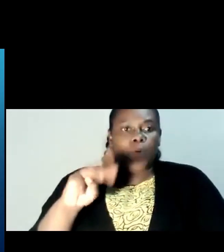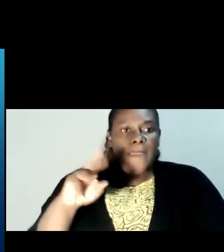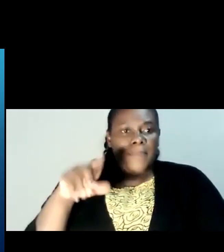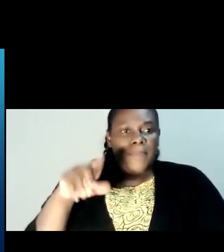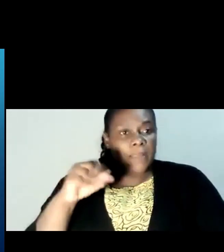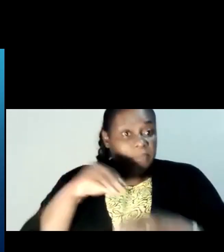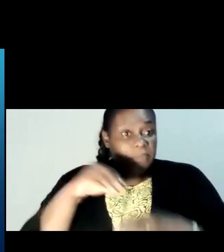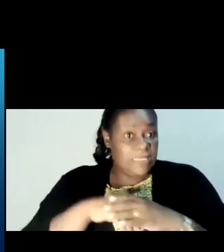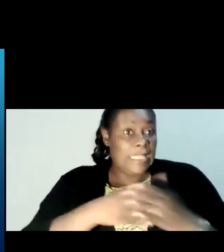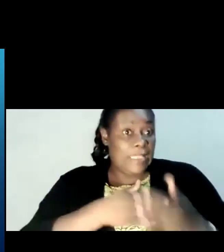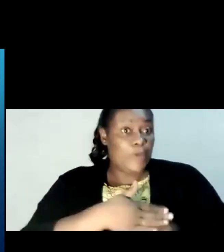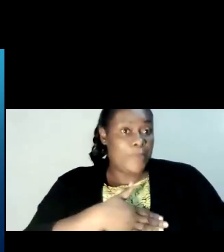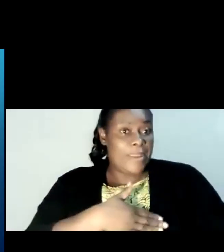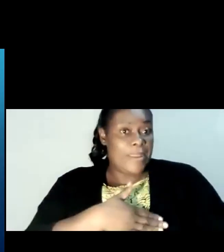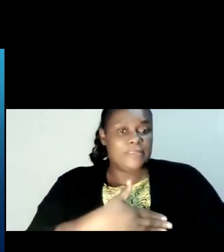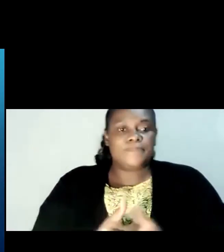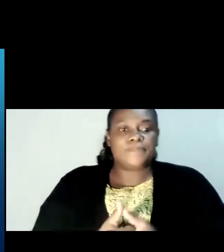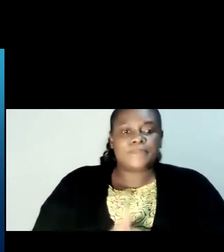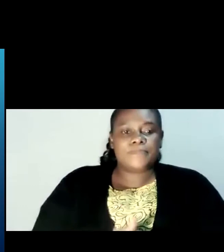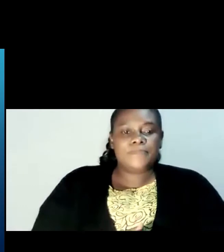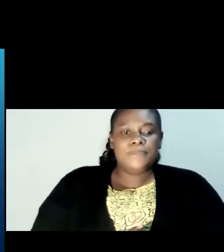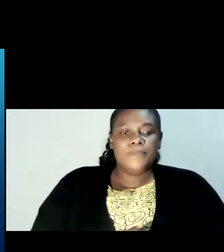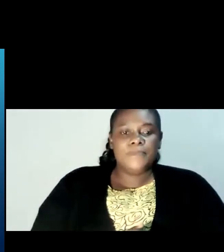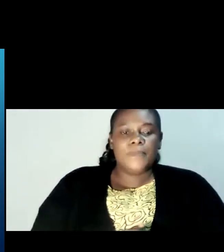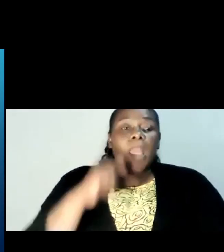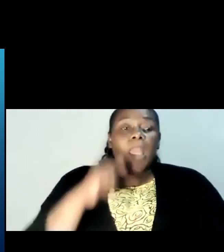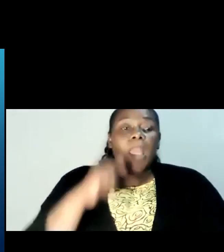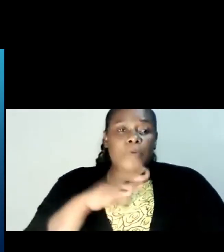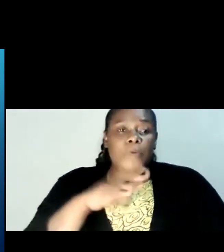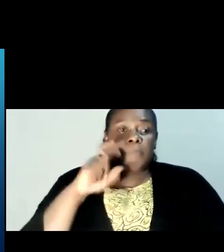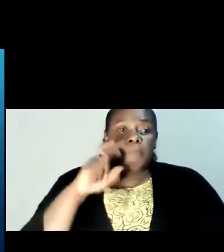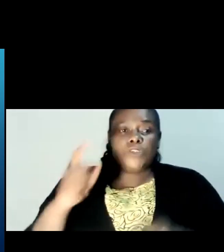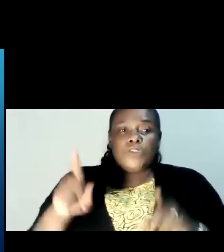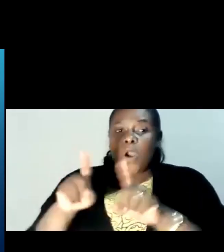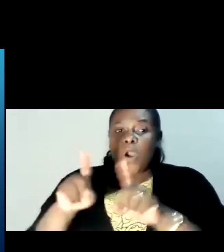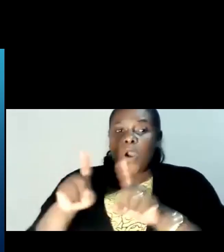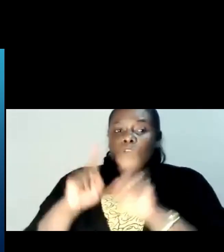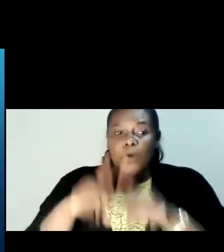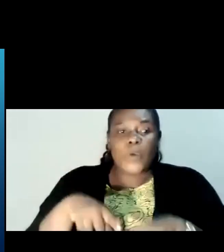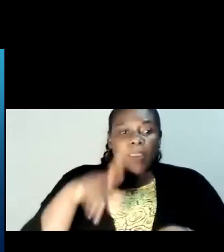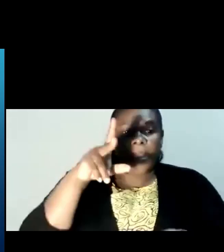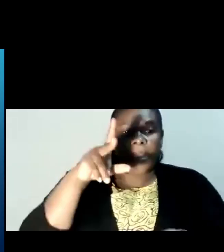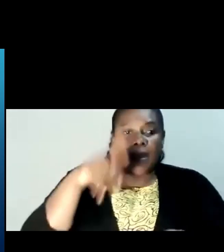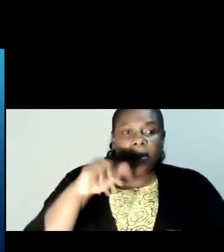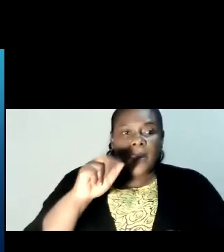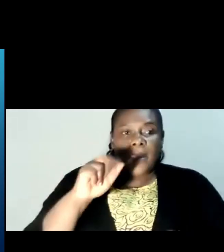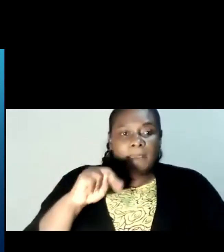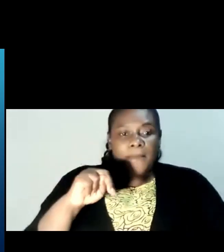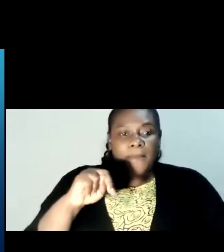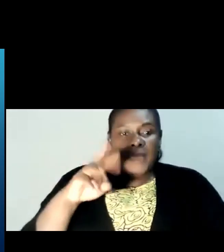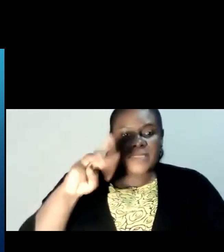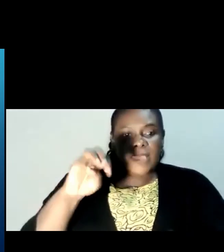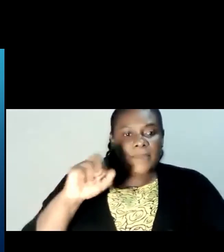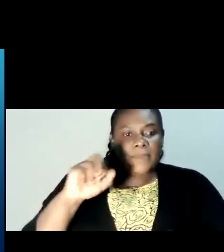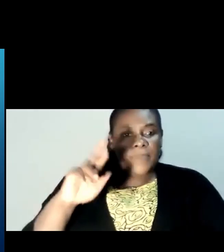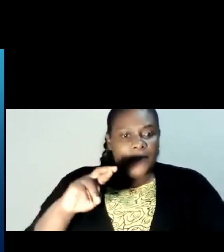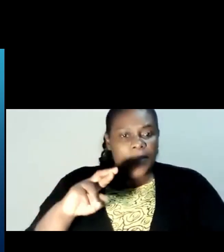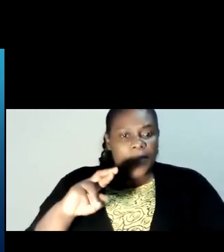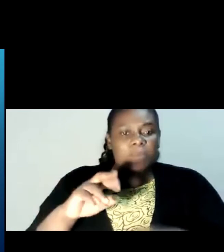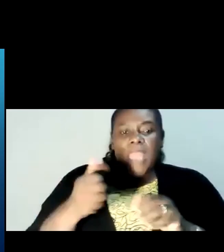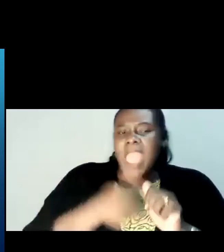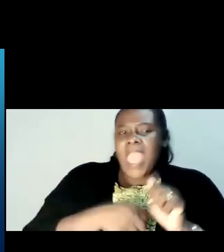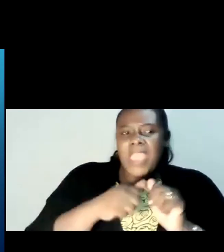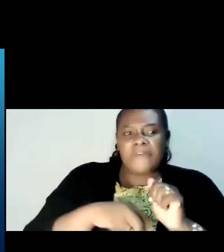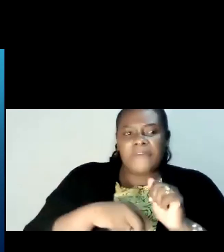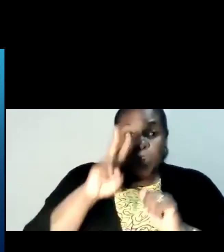lumps. And women should also get pap smears every 2 years once they've been sexually active, and